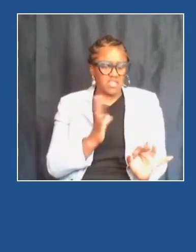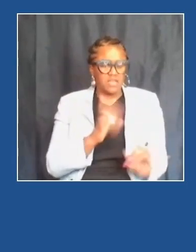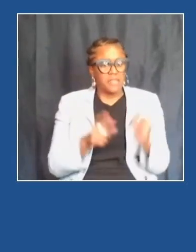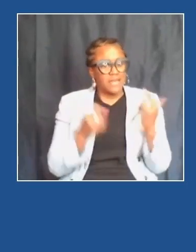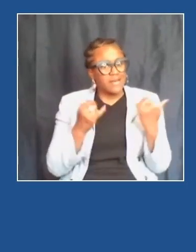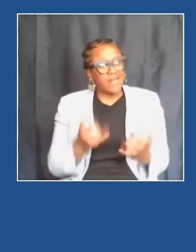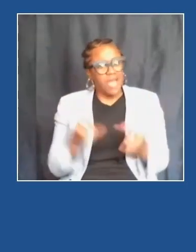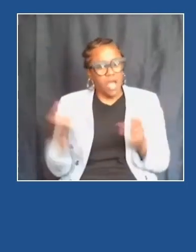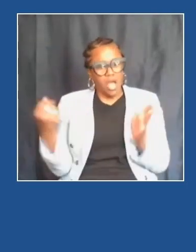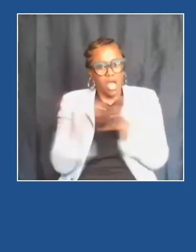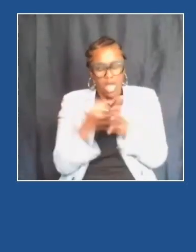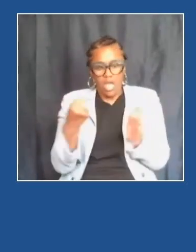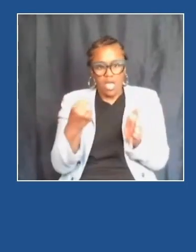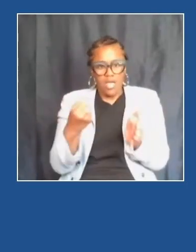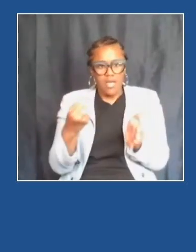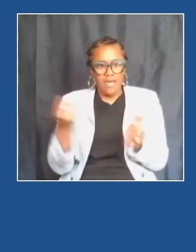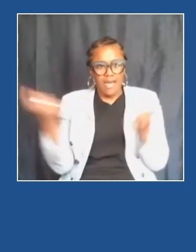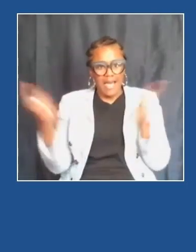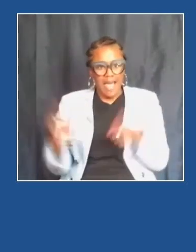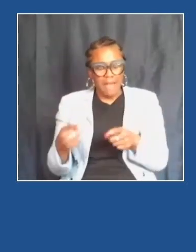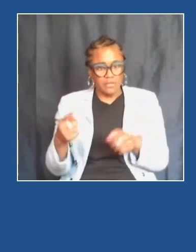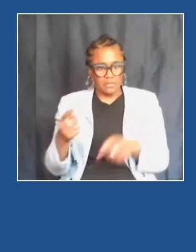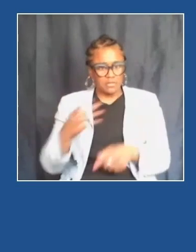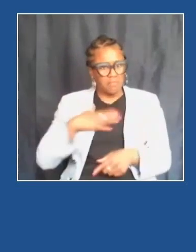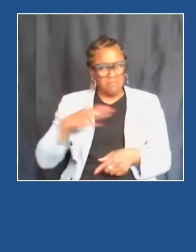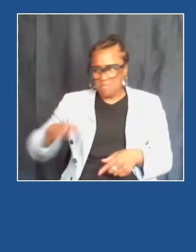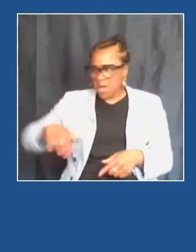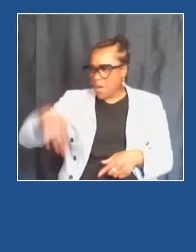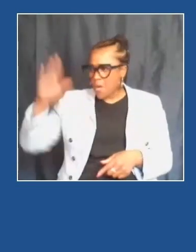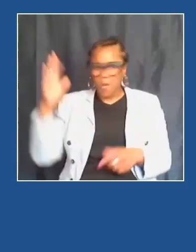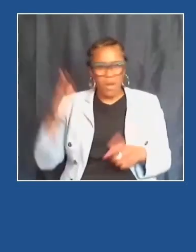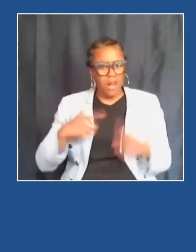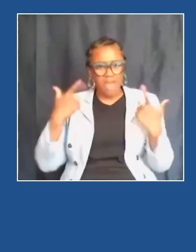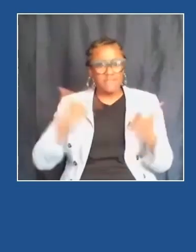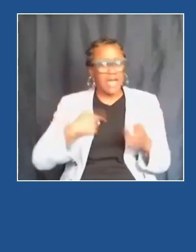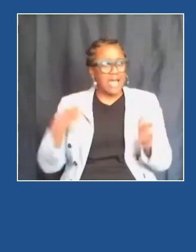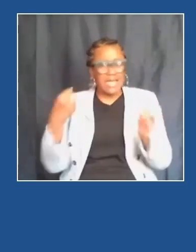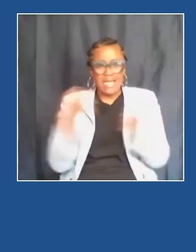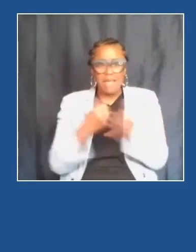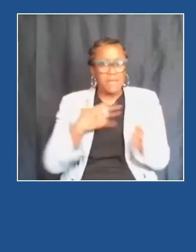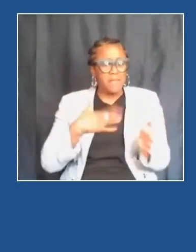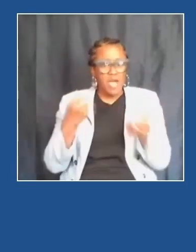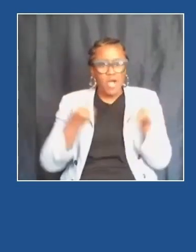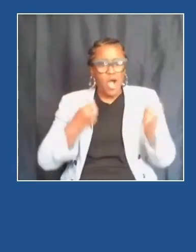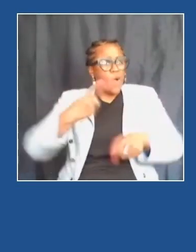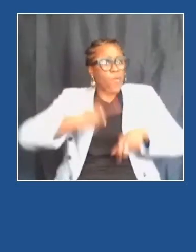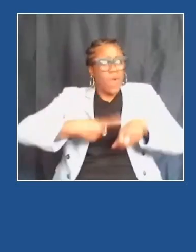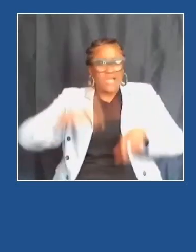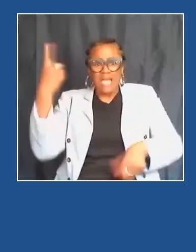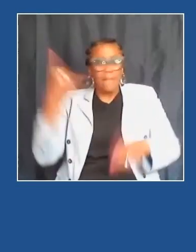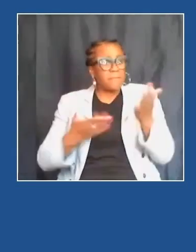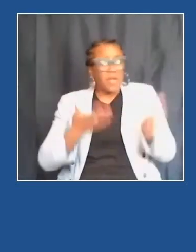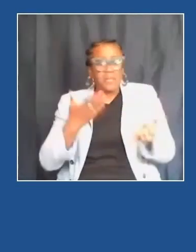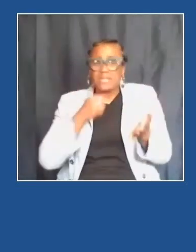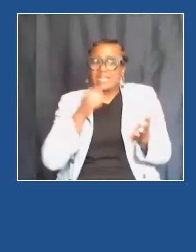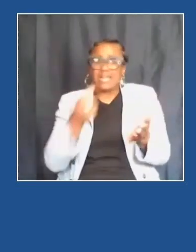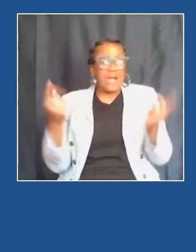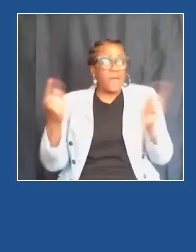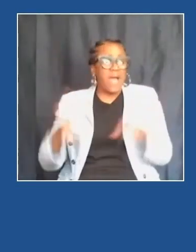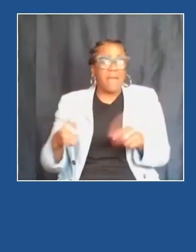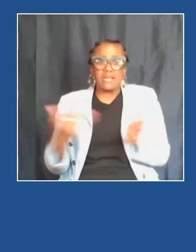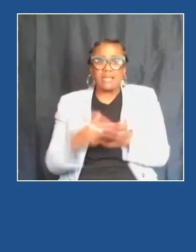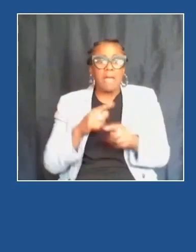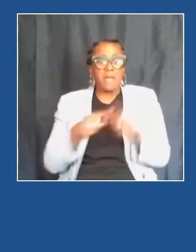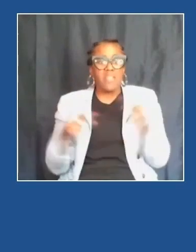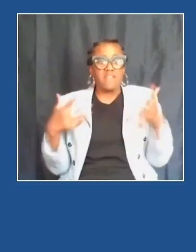no more dangerous. My whole life I've got hit by a car once on a bicycle. Probably not going to happen again, right? But the fear